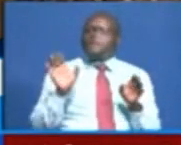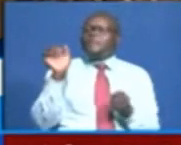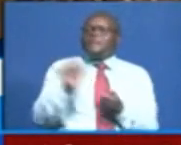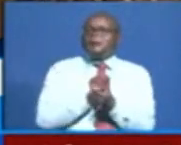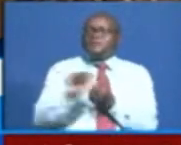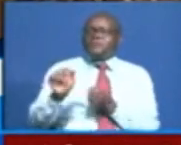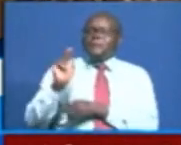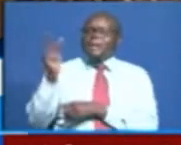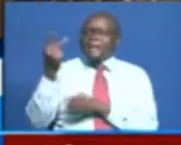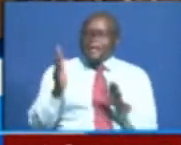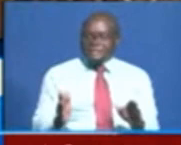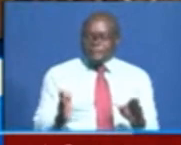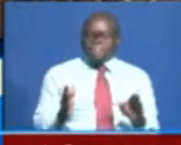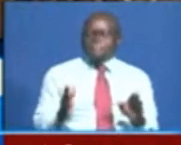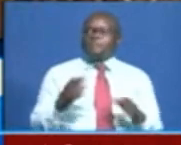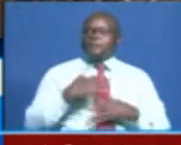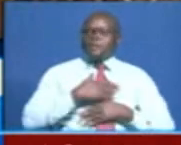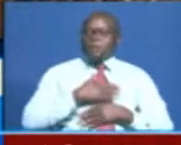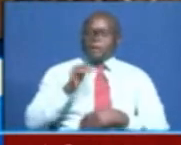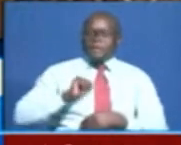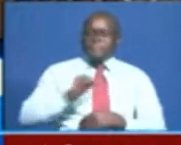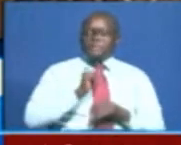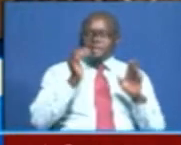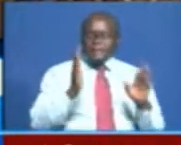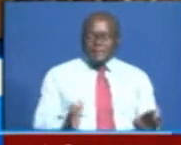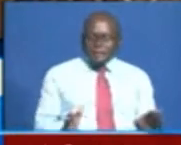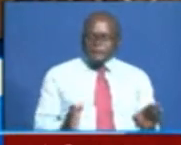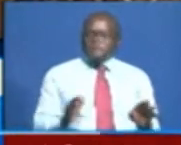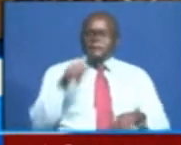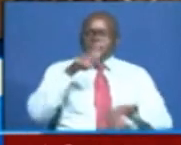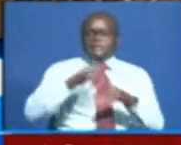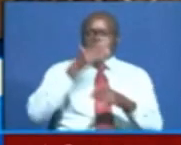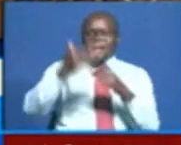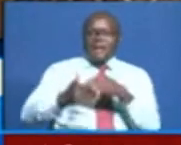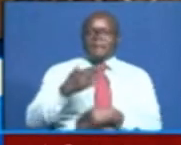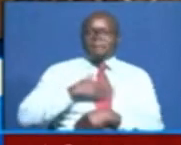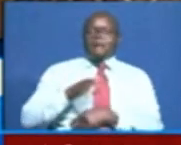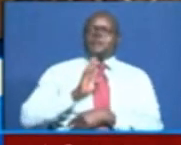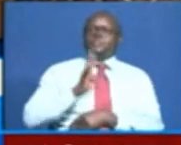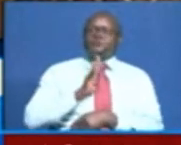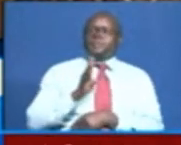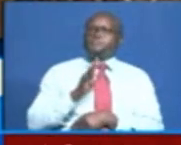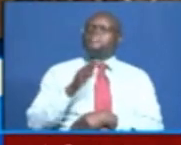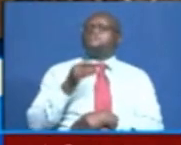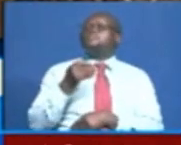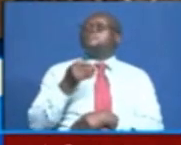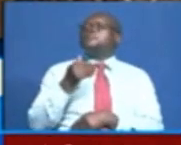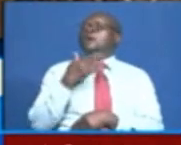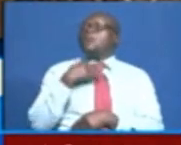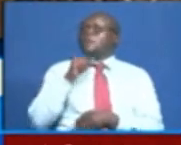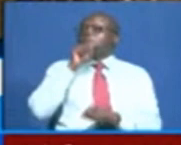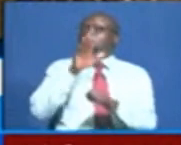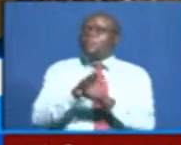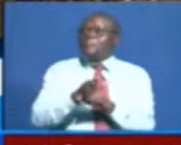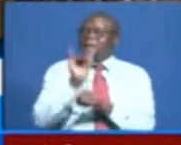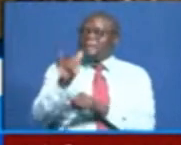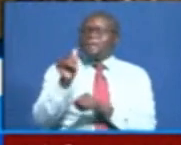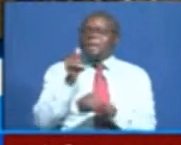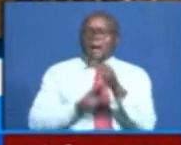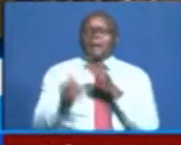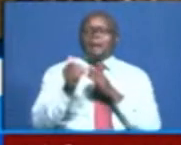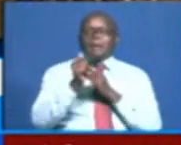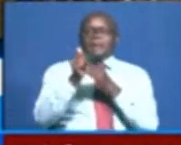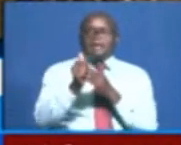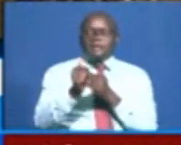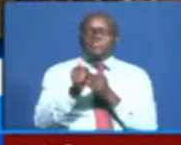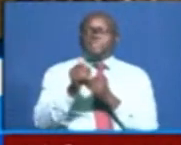Kenyans. Honorable senators, as I conclude, I wish to undertake that under my stewardship,